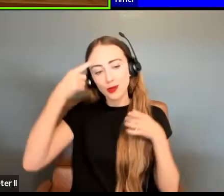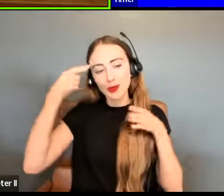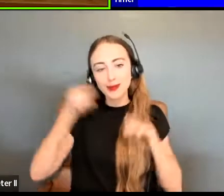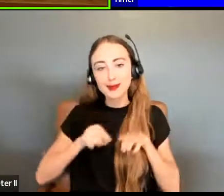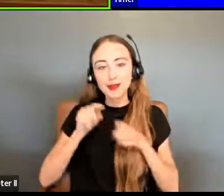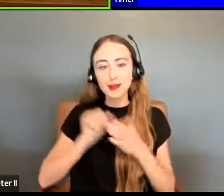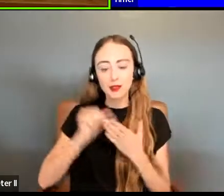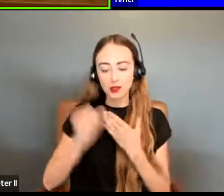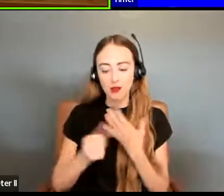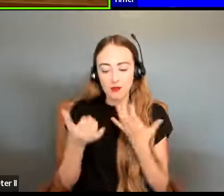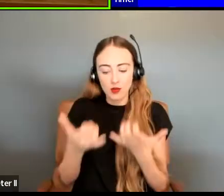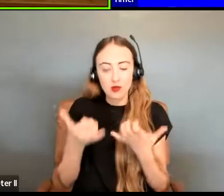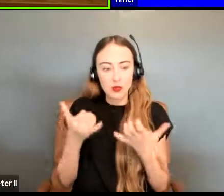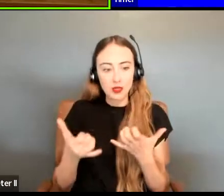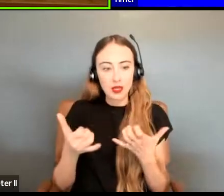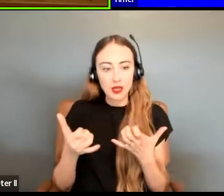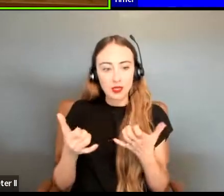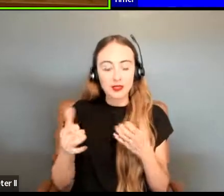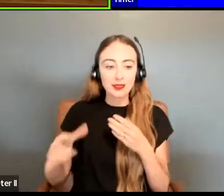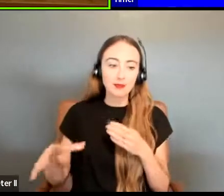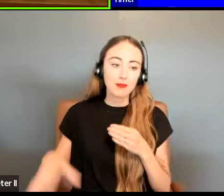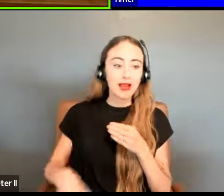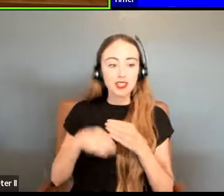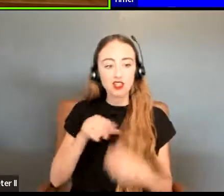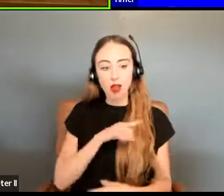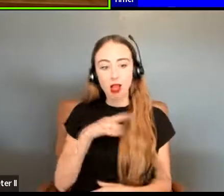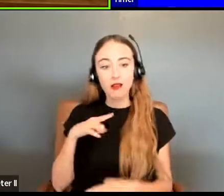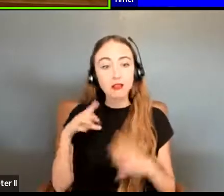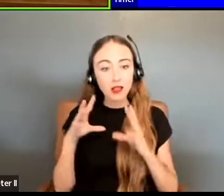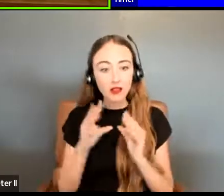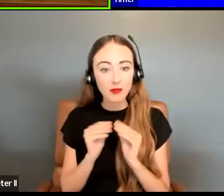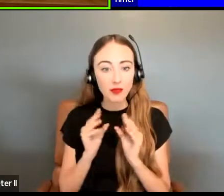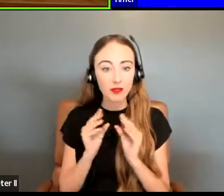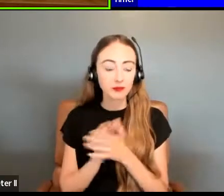for today's additional legislative meeting.